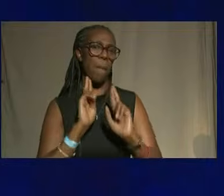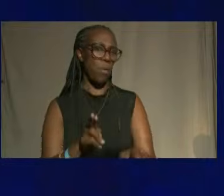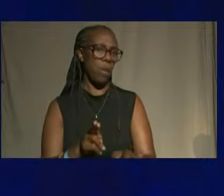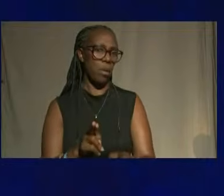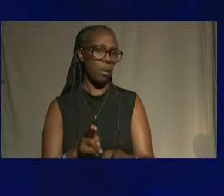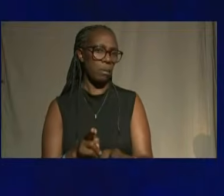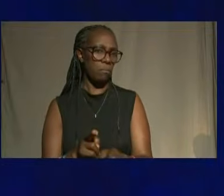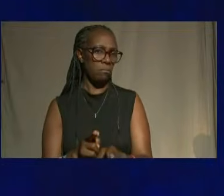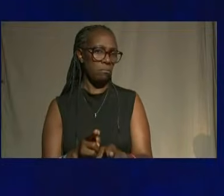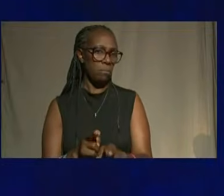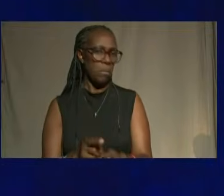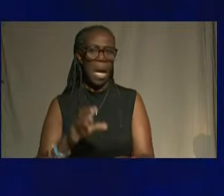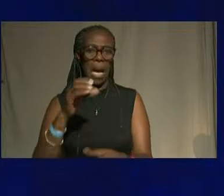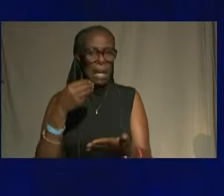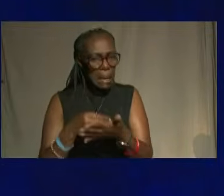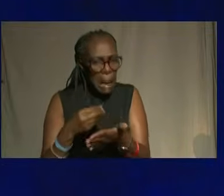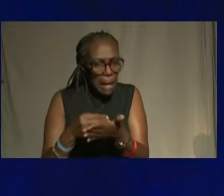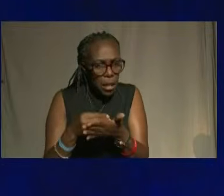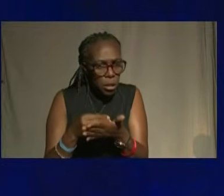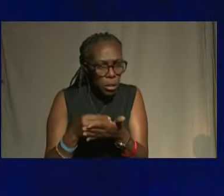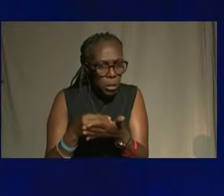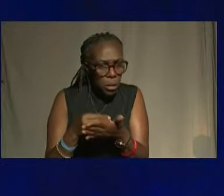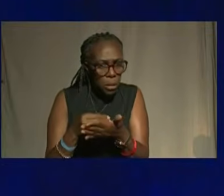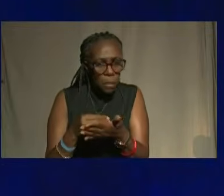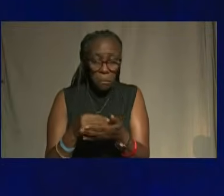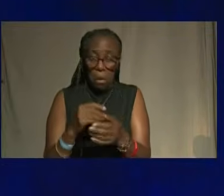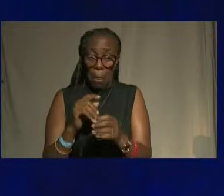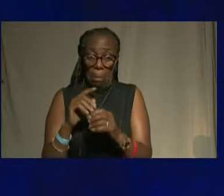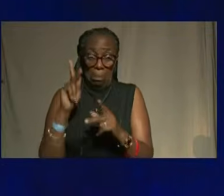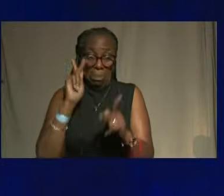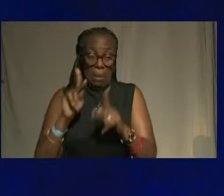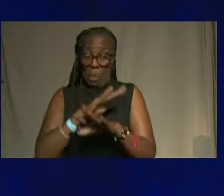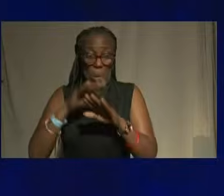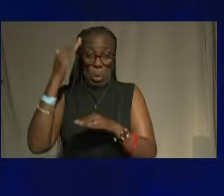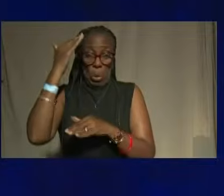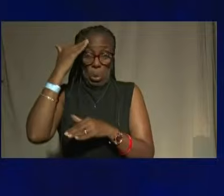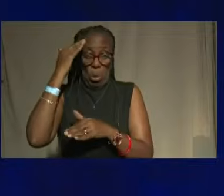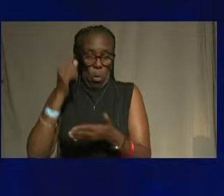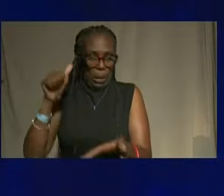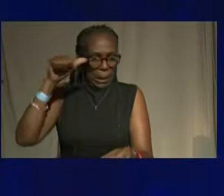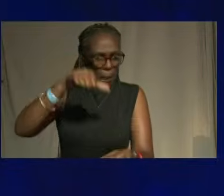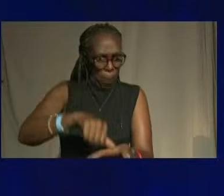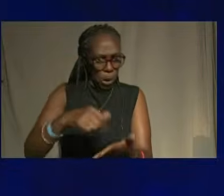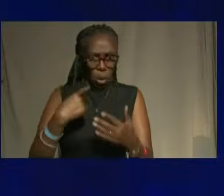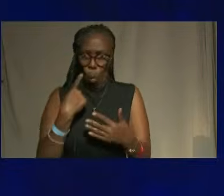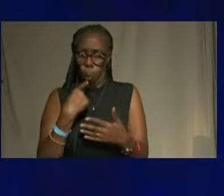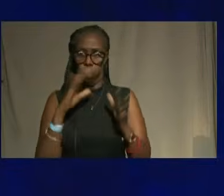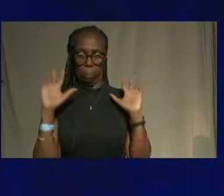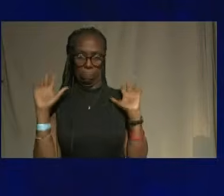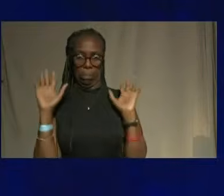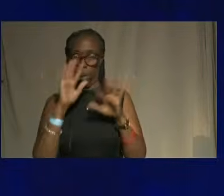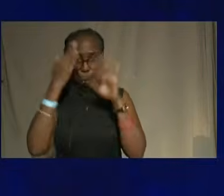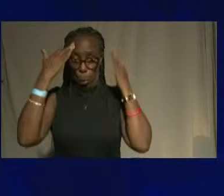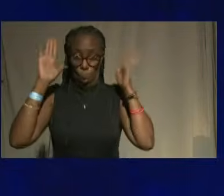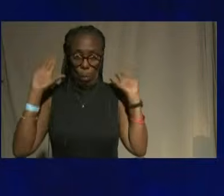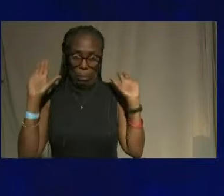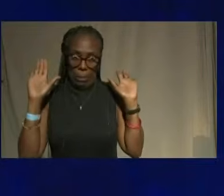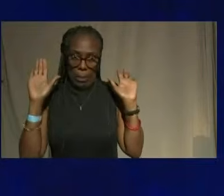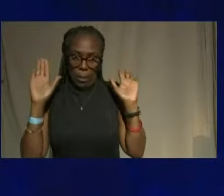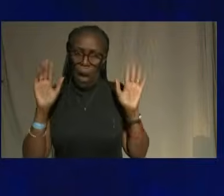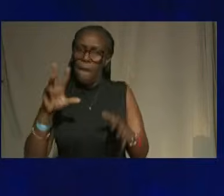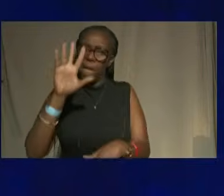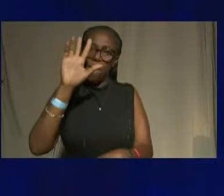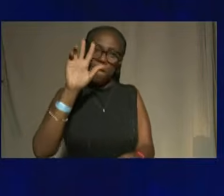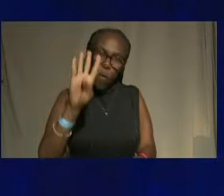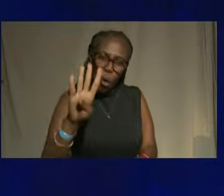laundering, cash from undisclosed depositors deposited to the Prime Minister's personal account, 470